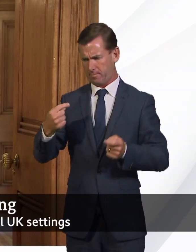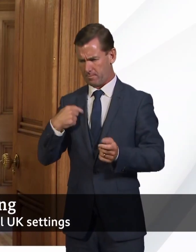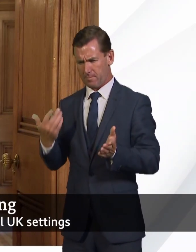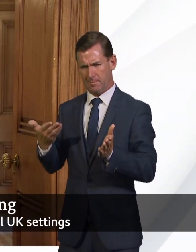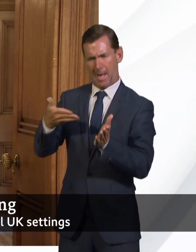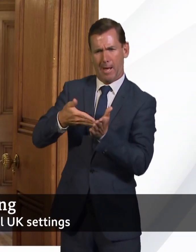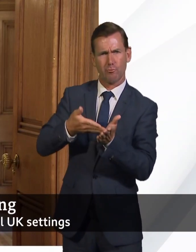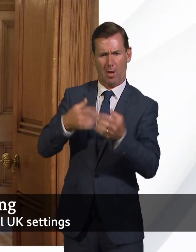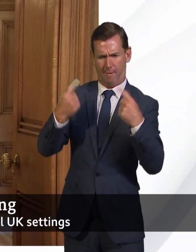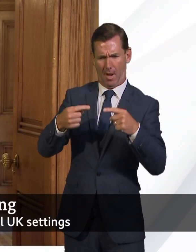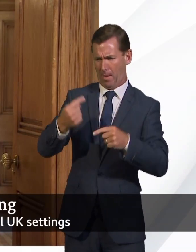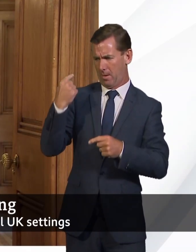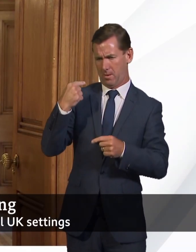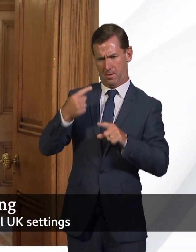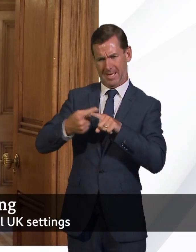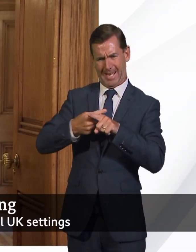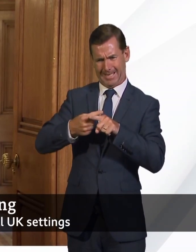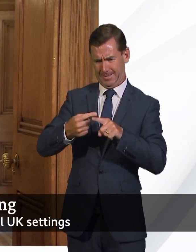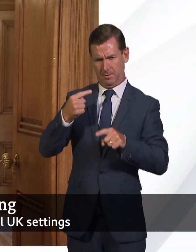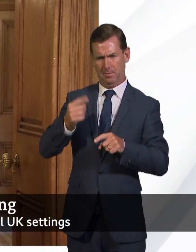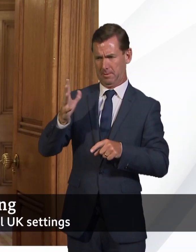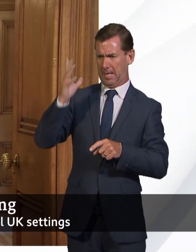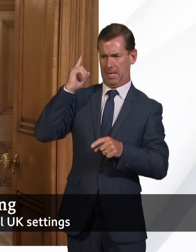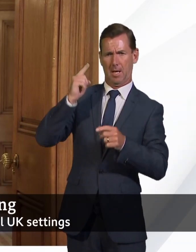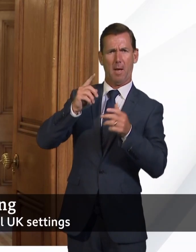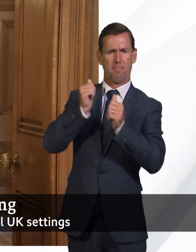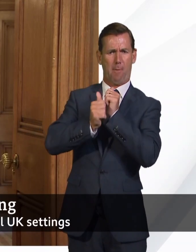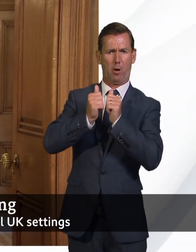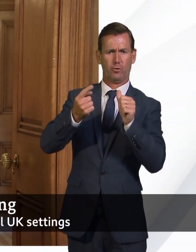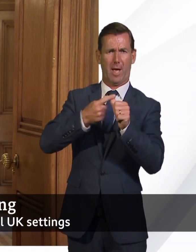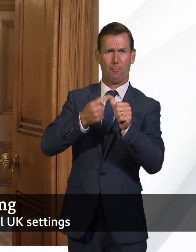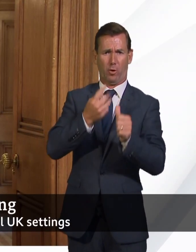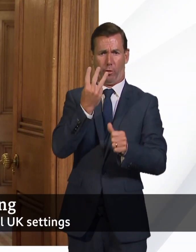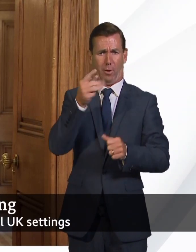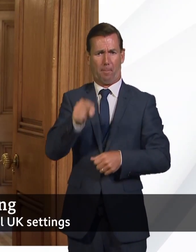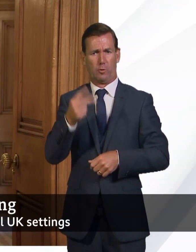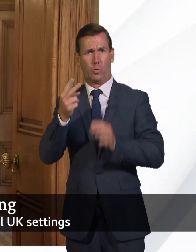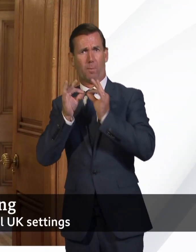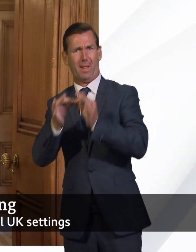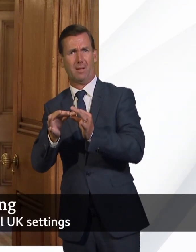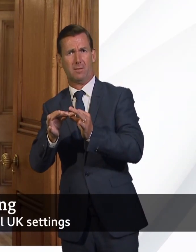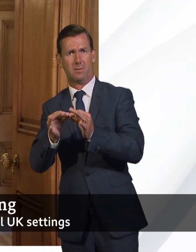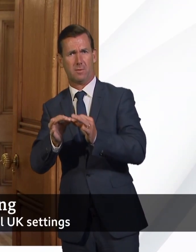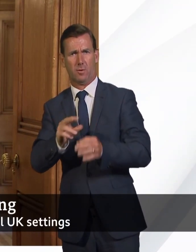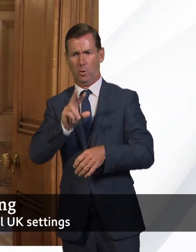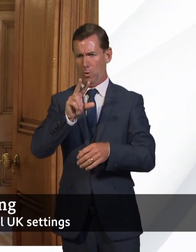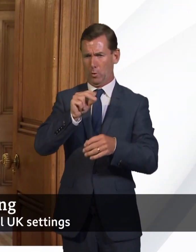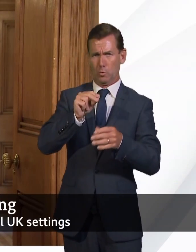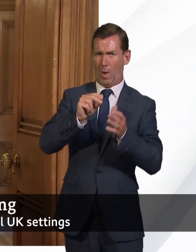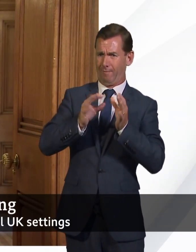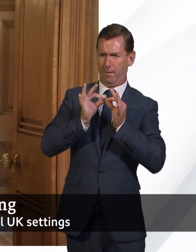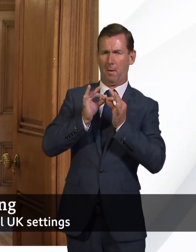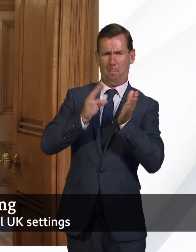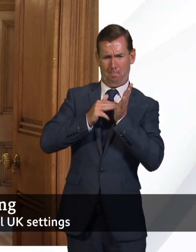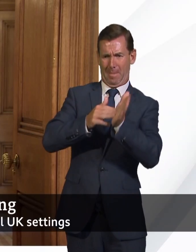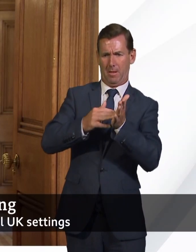made available in March and April, and the £712 million we made available to the devolved authorities.